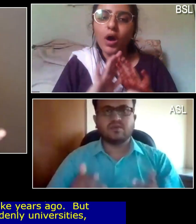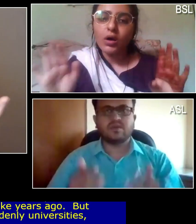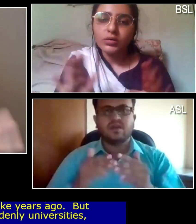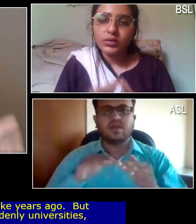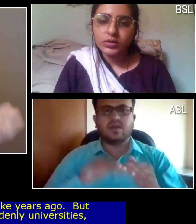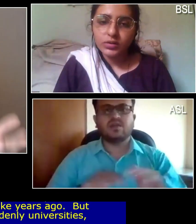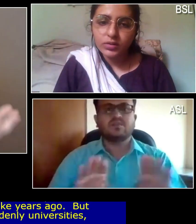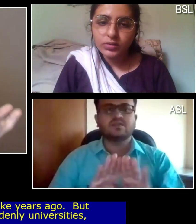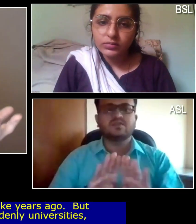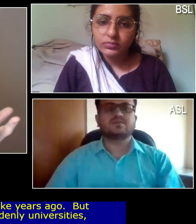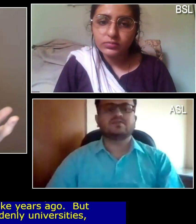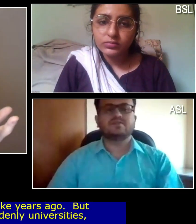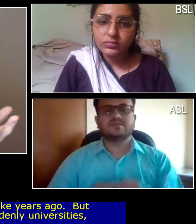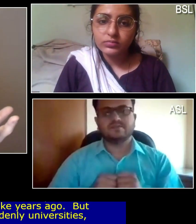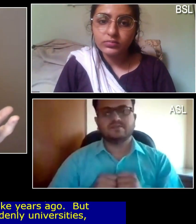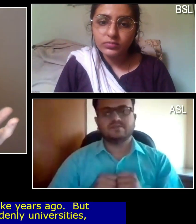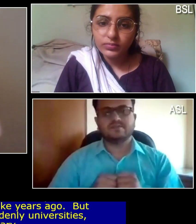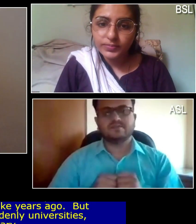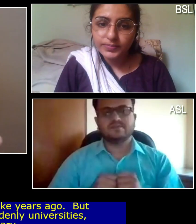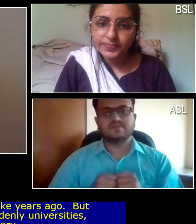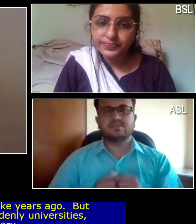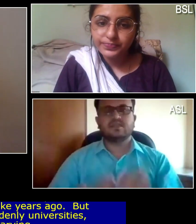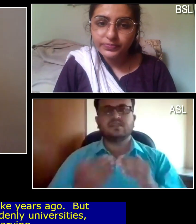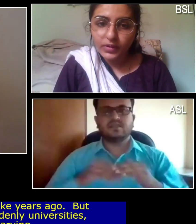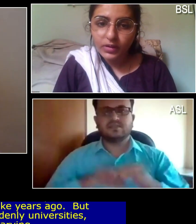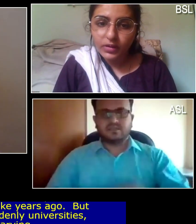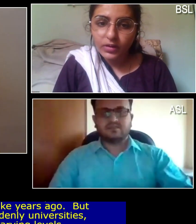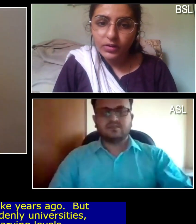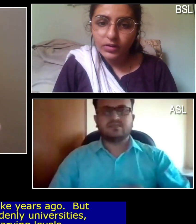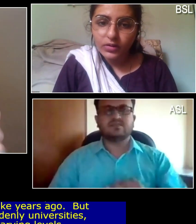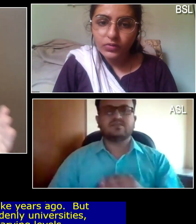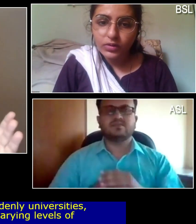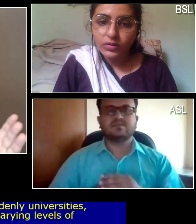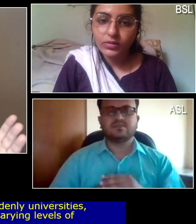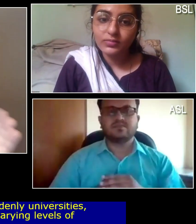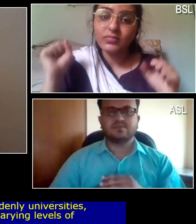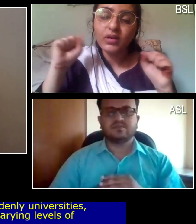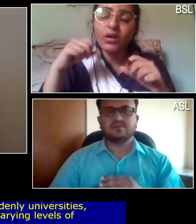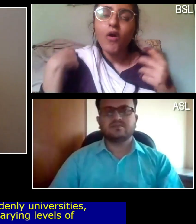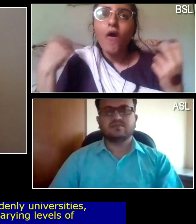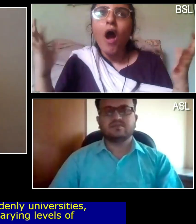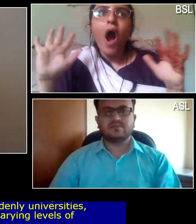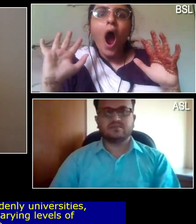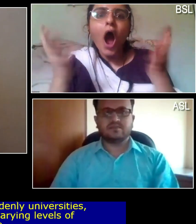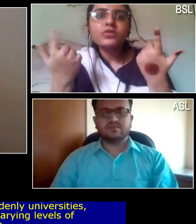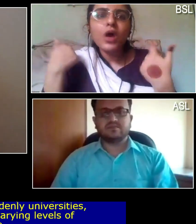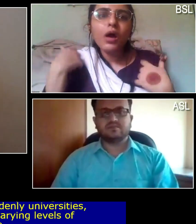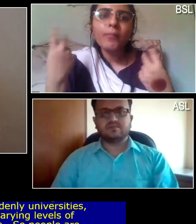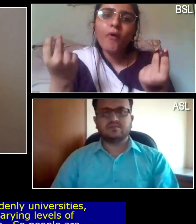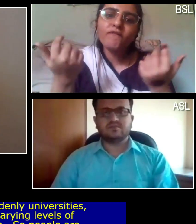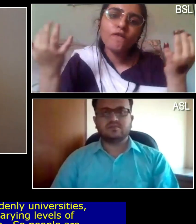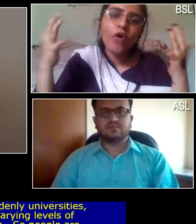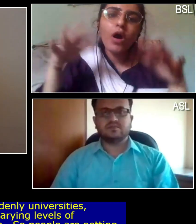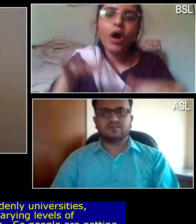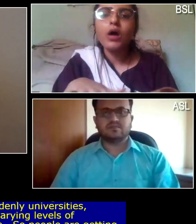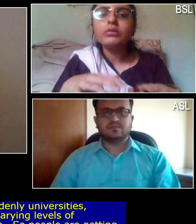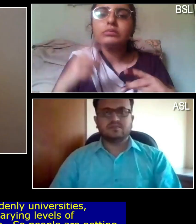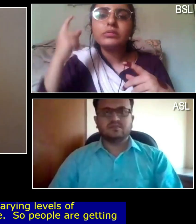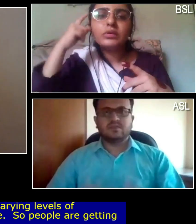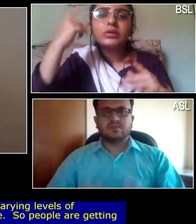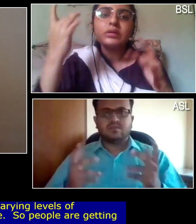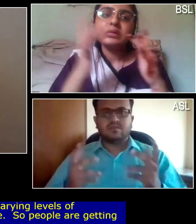varying levels of accessibility, but they're getting it done. And so people are being pushed to get this stuff done. Here in the federal government